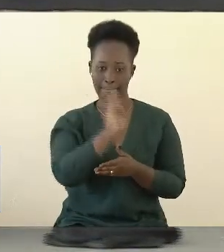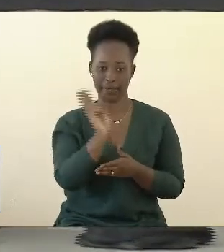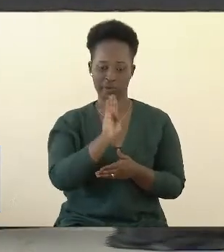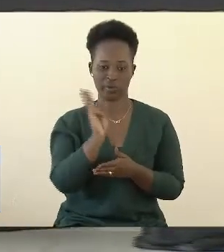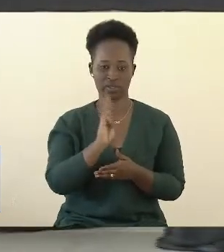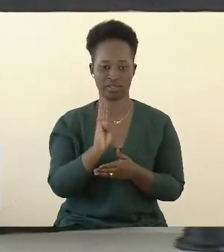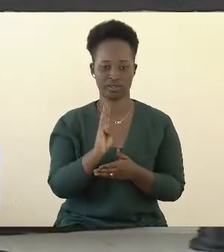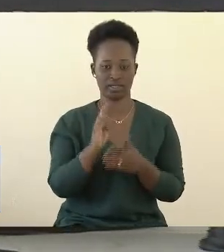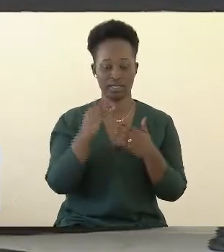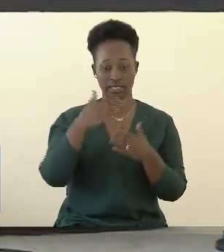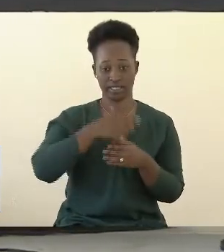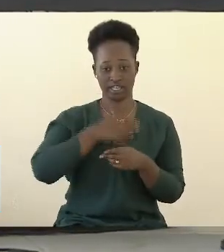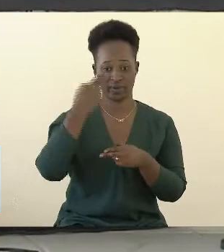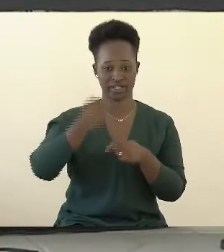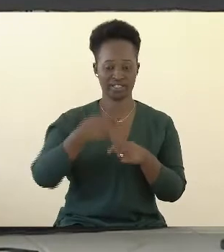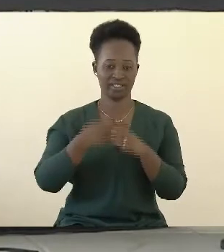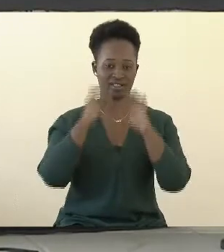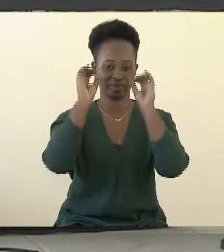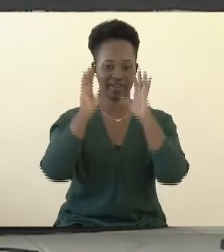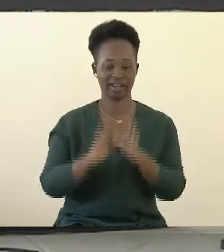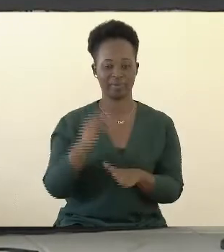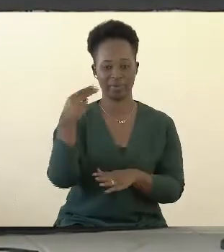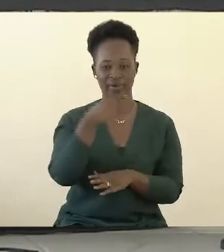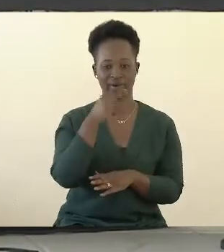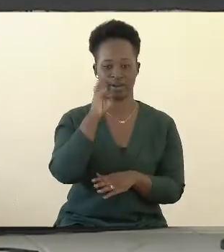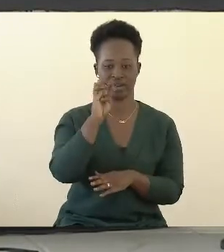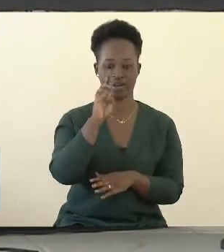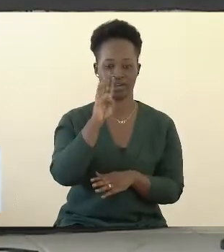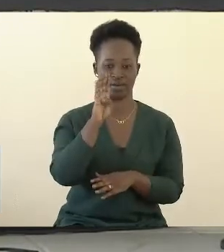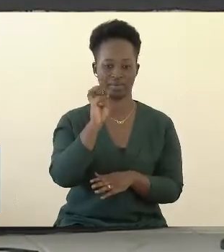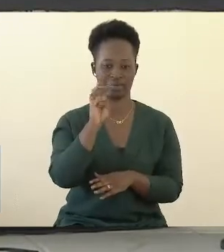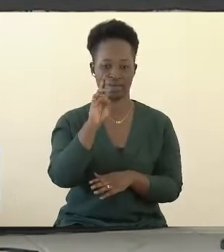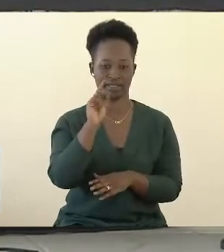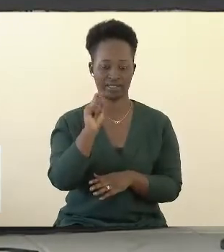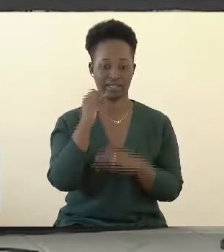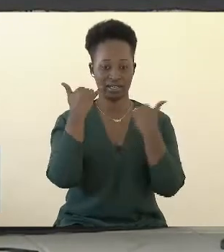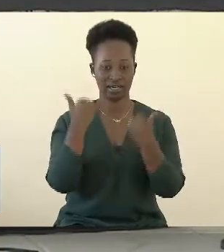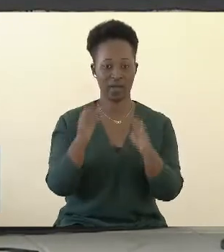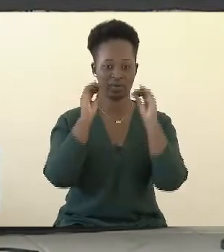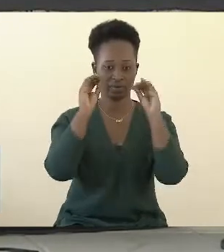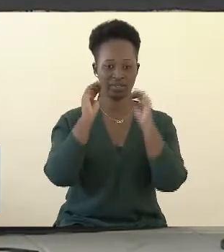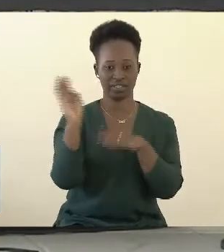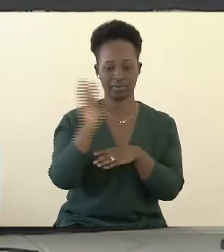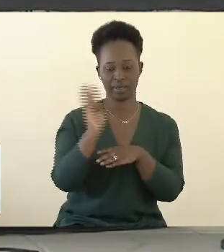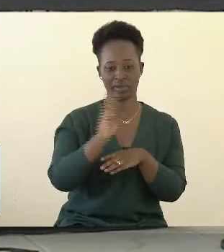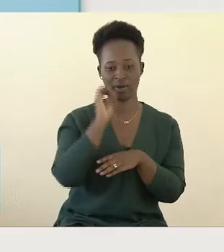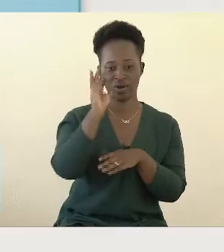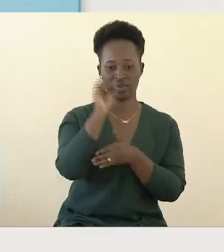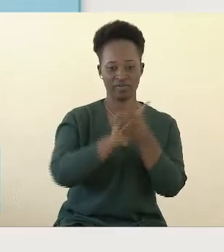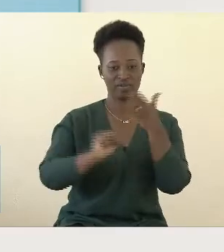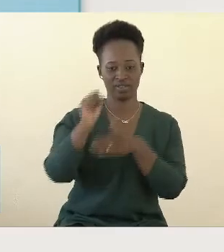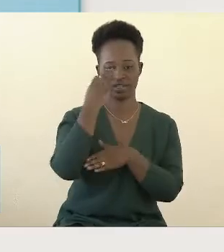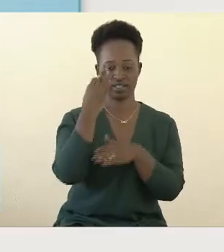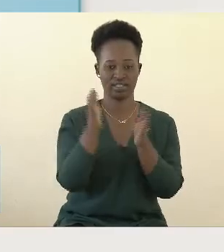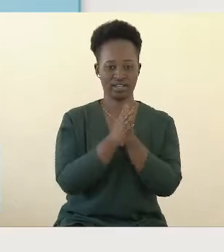As you know, I'm called Teacher Hubert. I'm going to be taking you through the biology of thin year 3 and unit